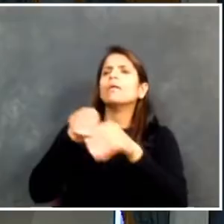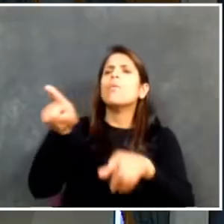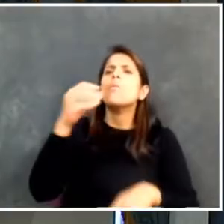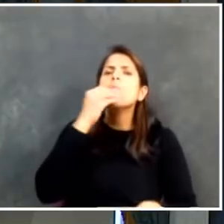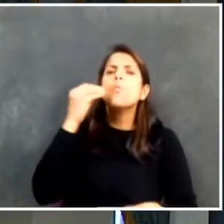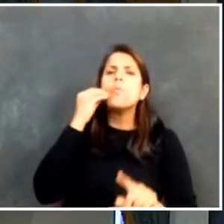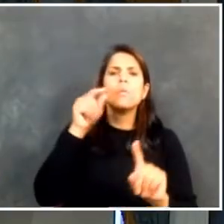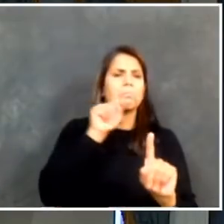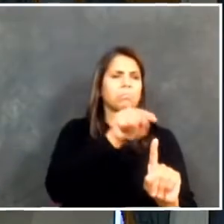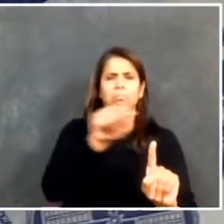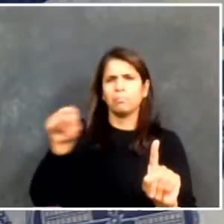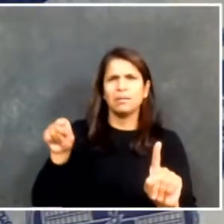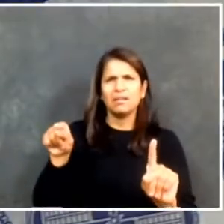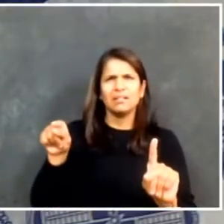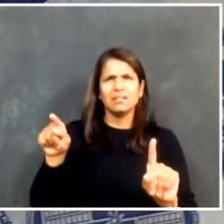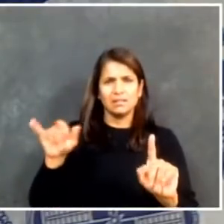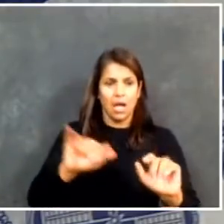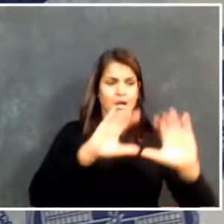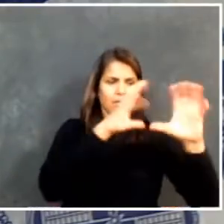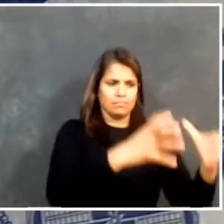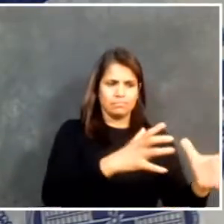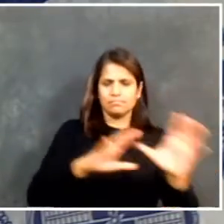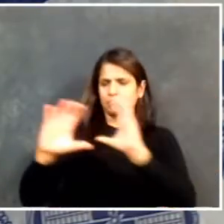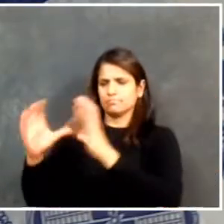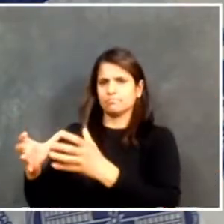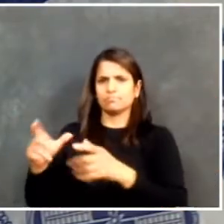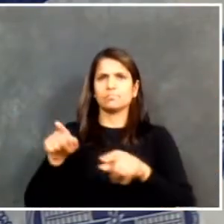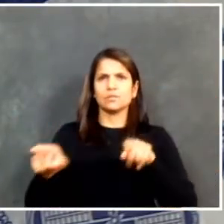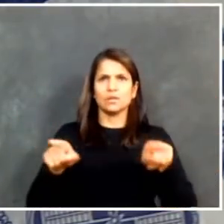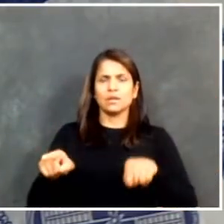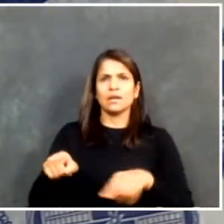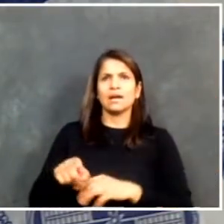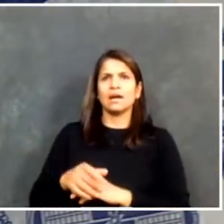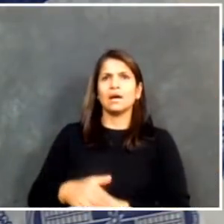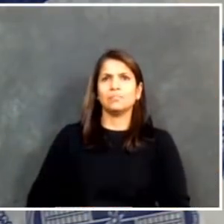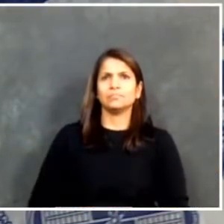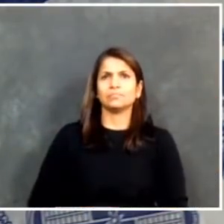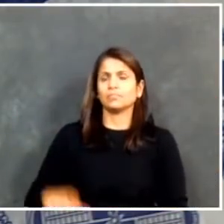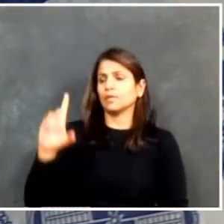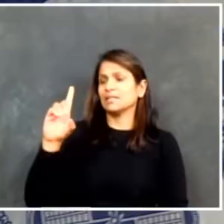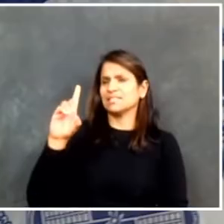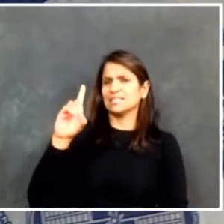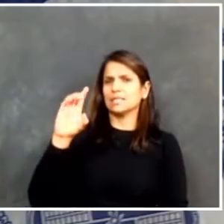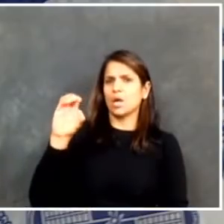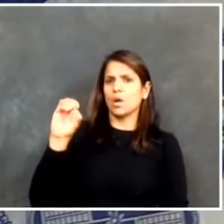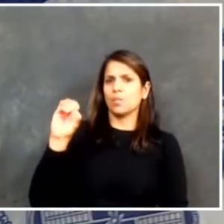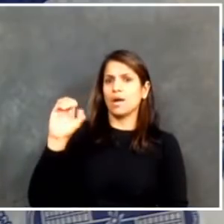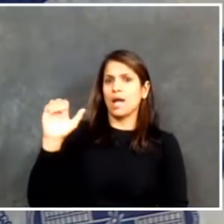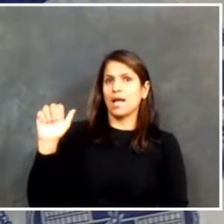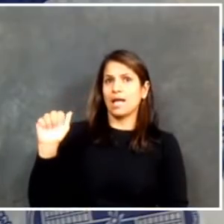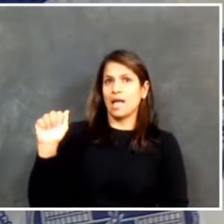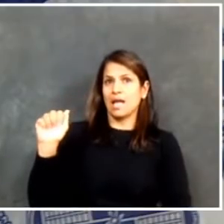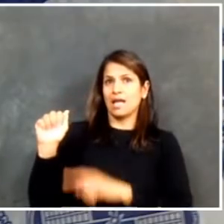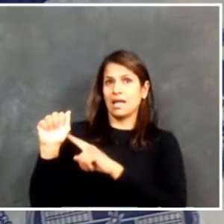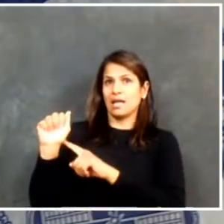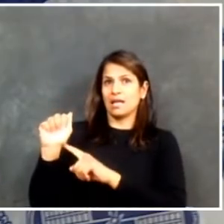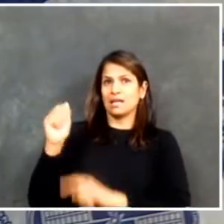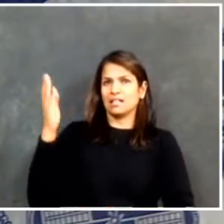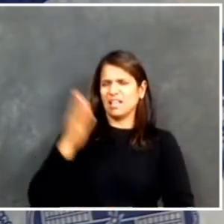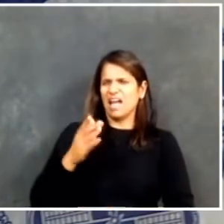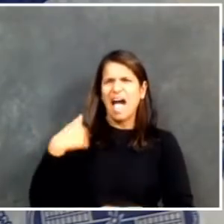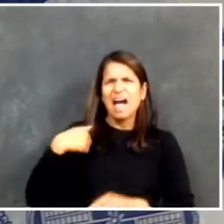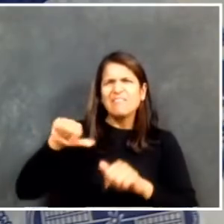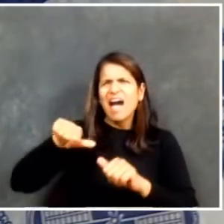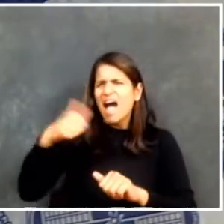Thank you. And look, I'll turn to our health experts and just say this is, you look at these numbers, and again, a reminder, it's